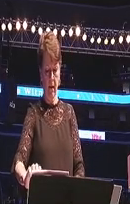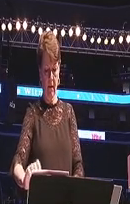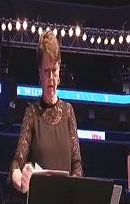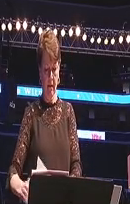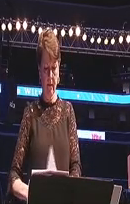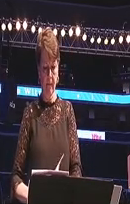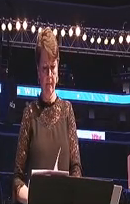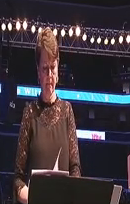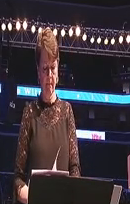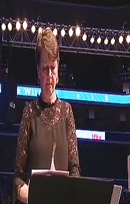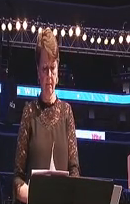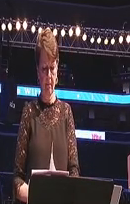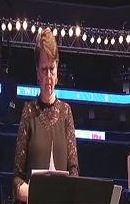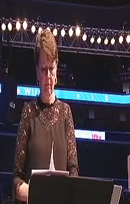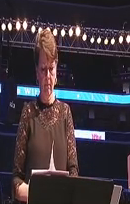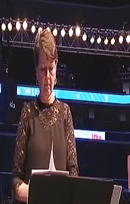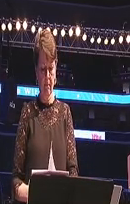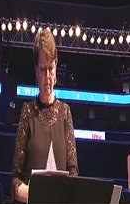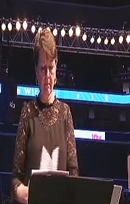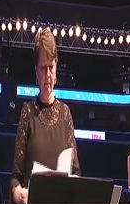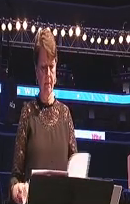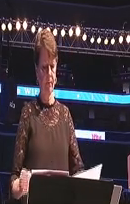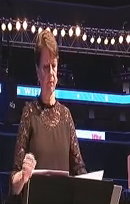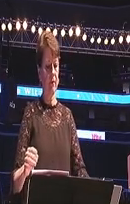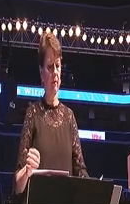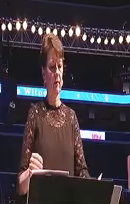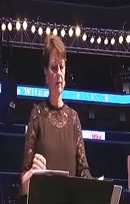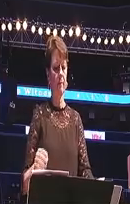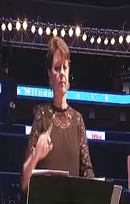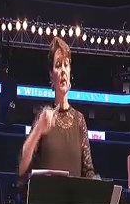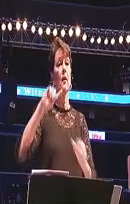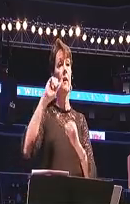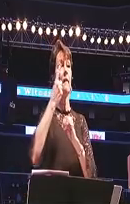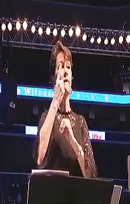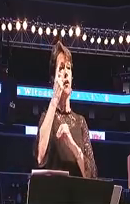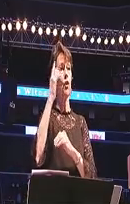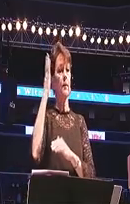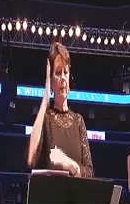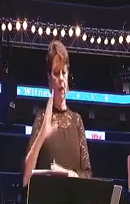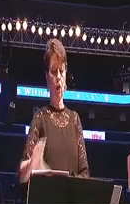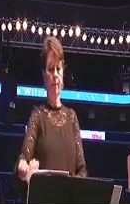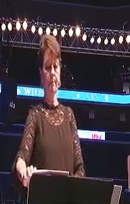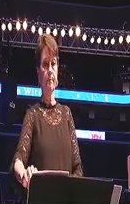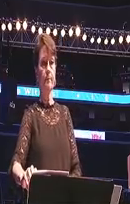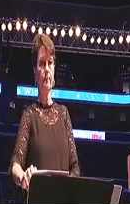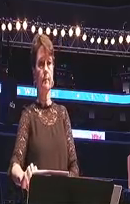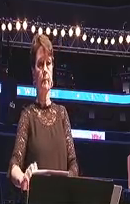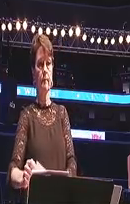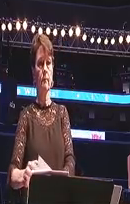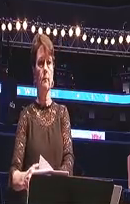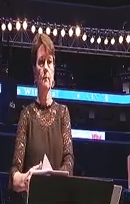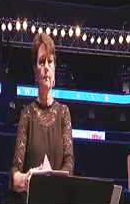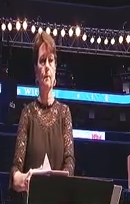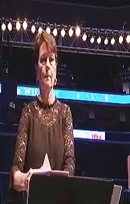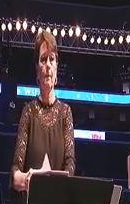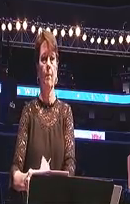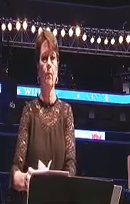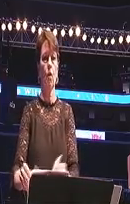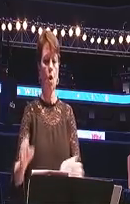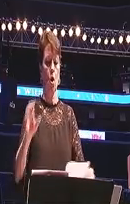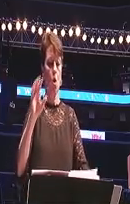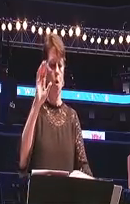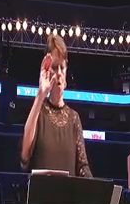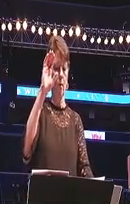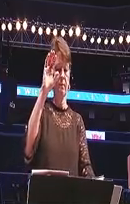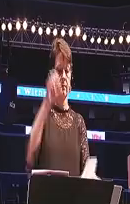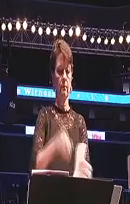Our first speaker that we get to hear from this morning is Uju Ekeocha. She is going to be joining